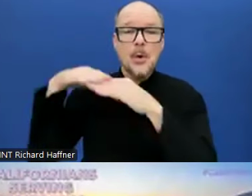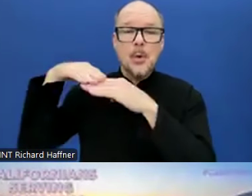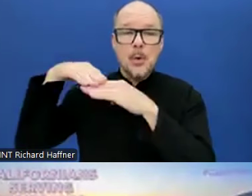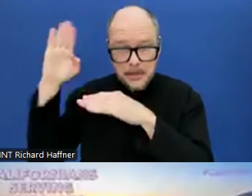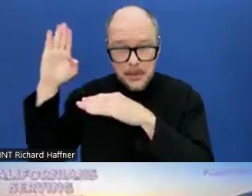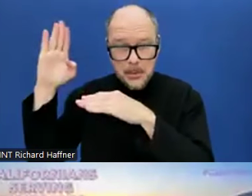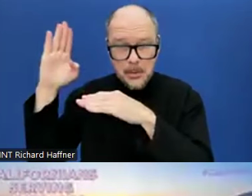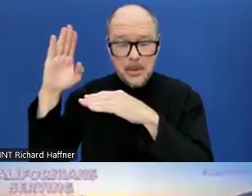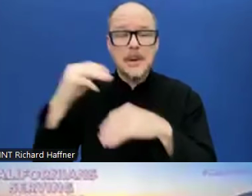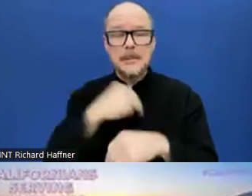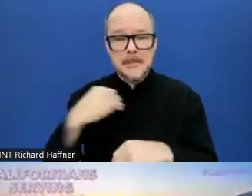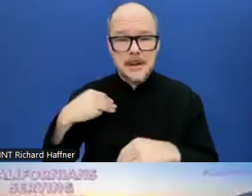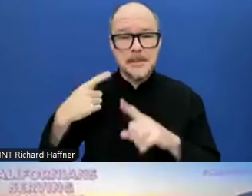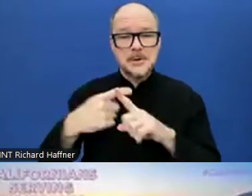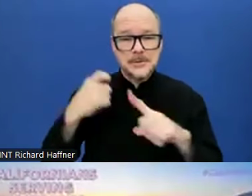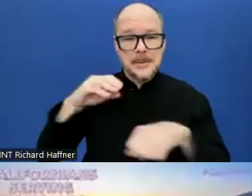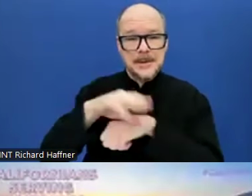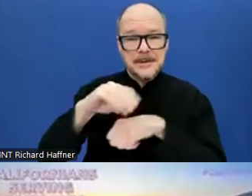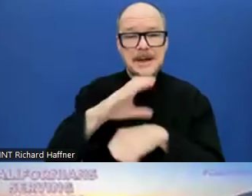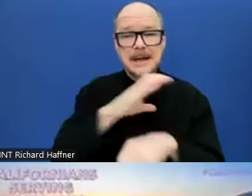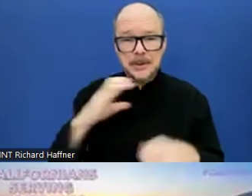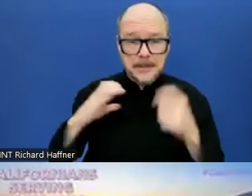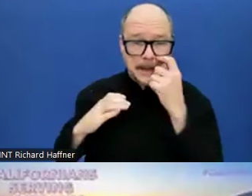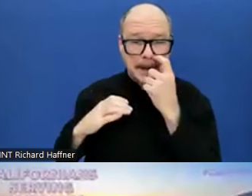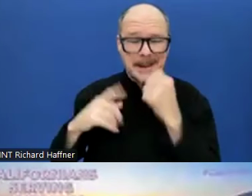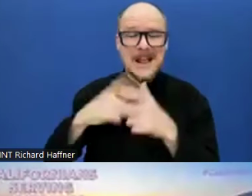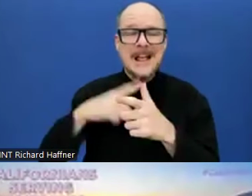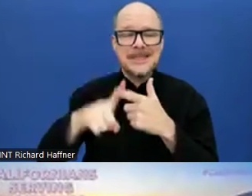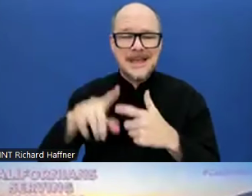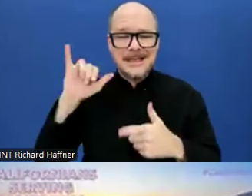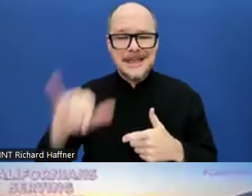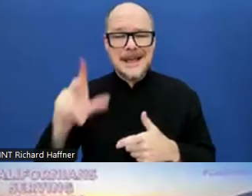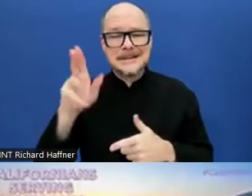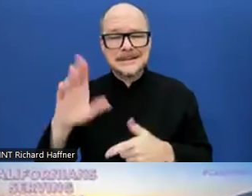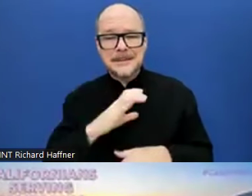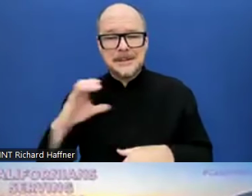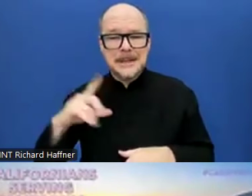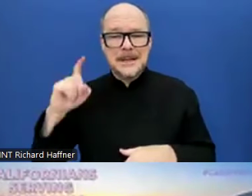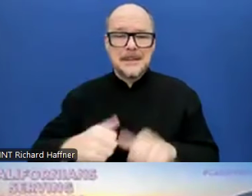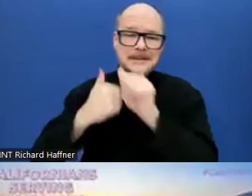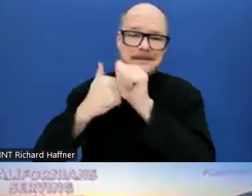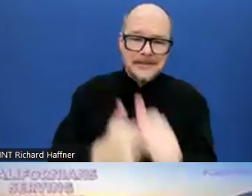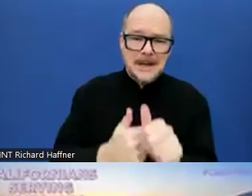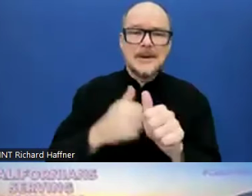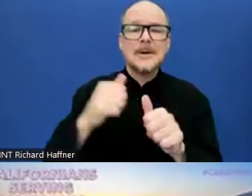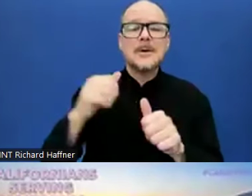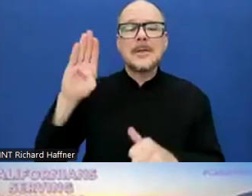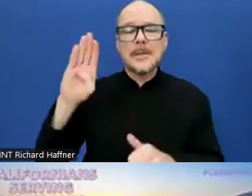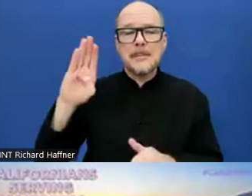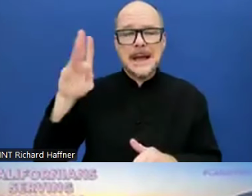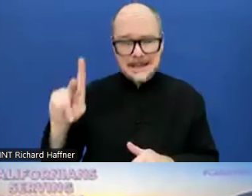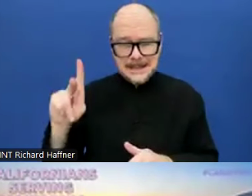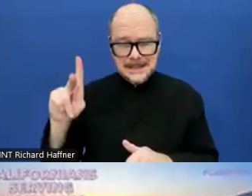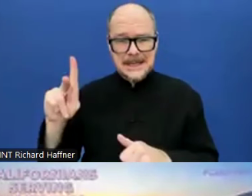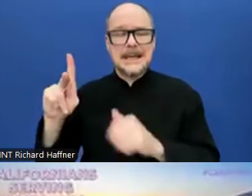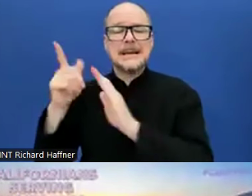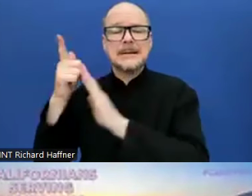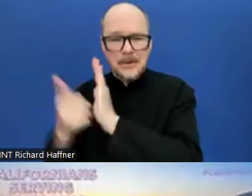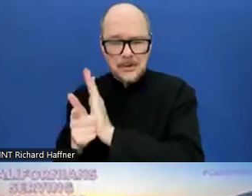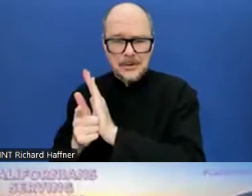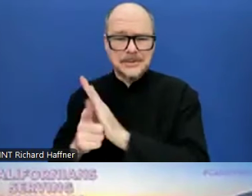committee, then the subcommittee is subject to the Bagley-Keene Open Meeting Act. and the subcommittee would need to follow the same meeting